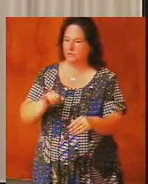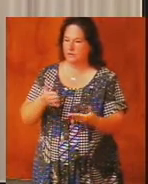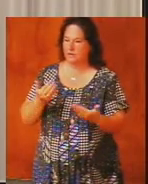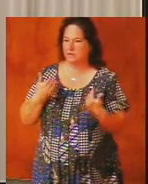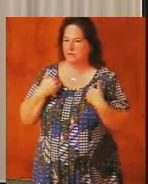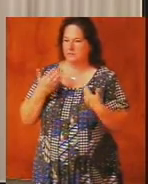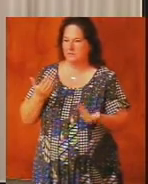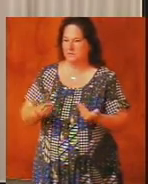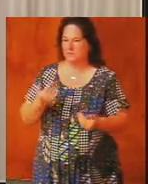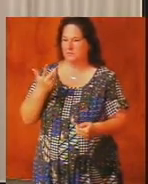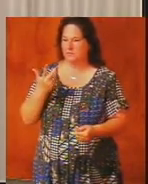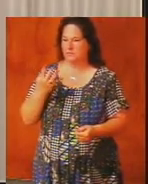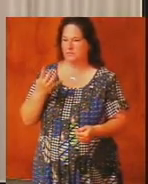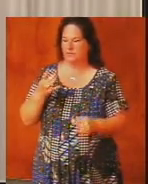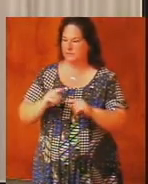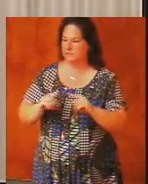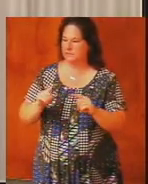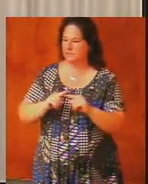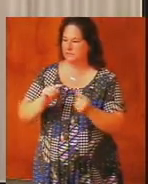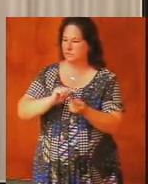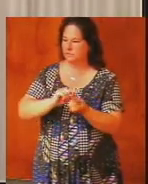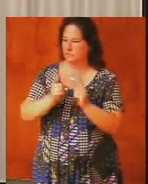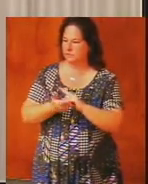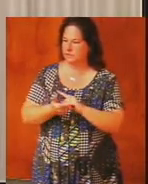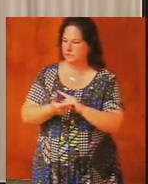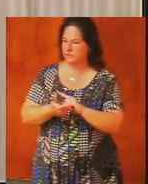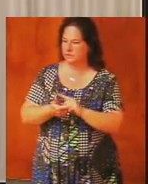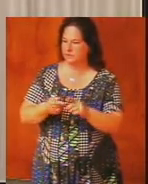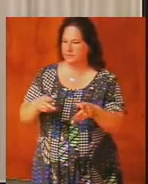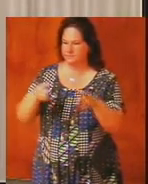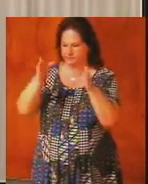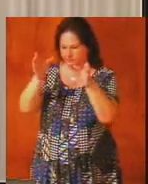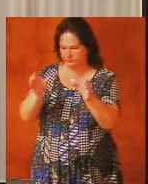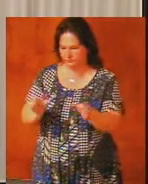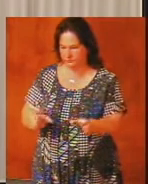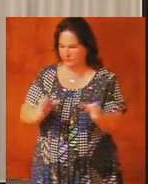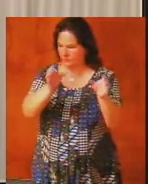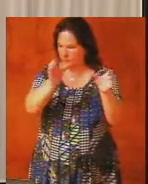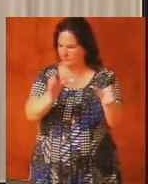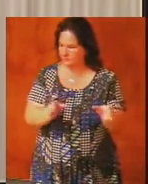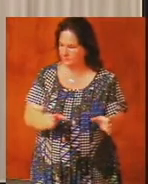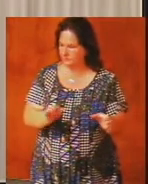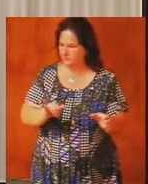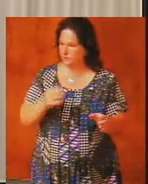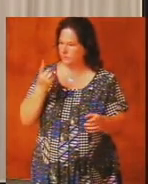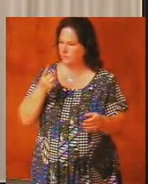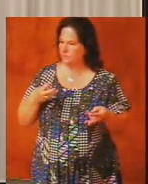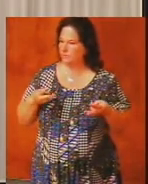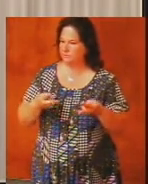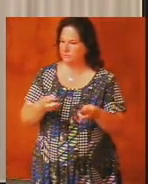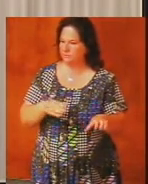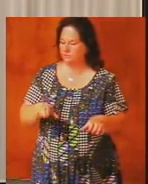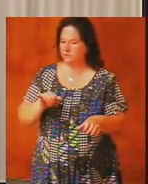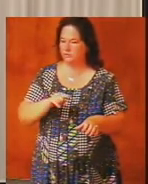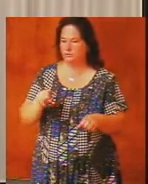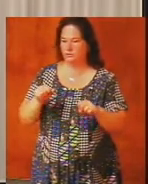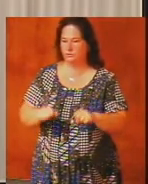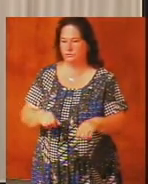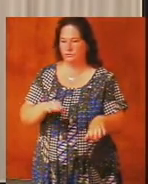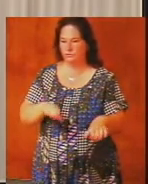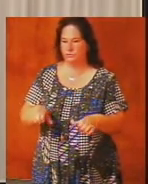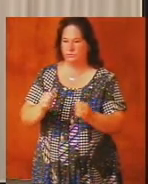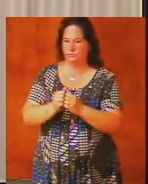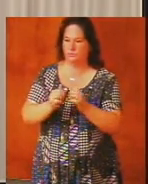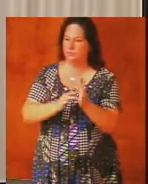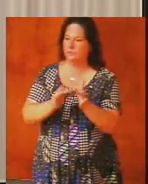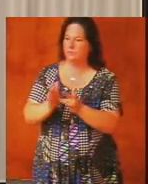three or four different translations in parallel columns. That's one way to do it. And certainly you can do that with Bible